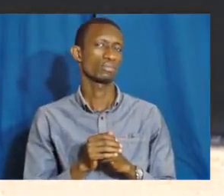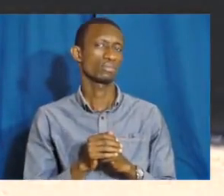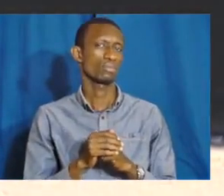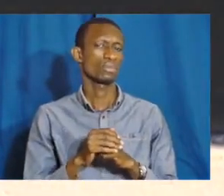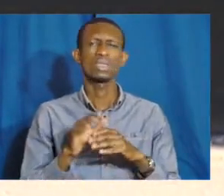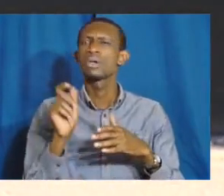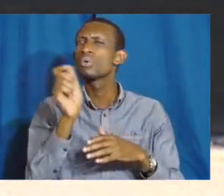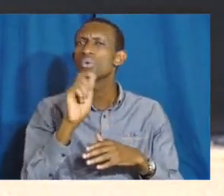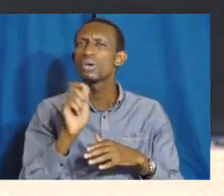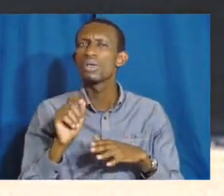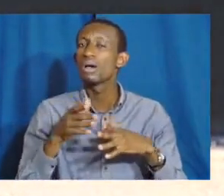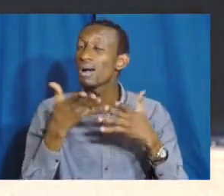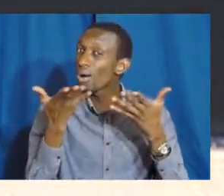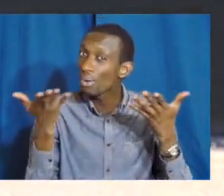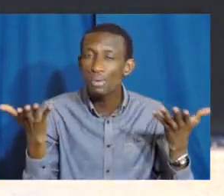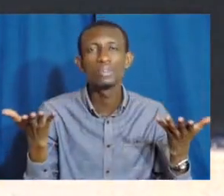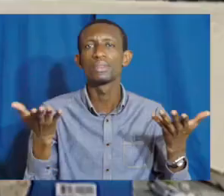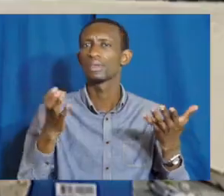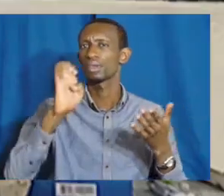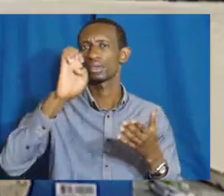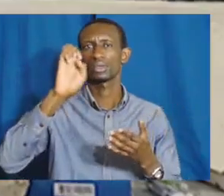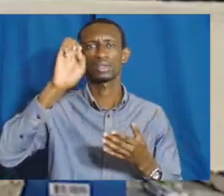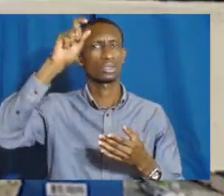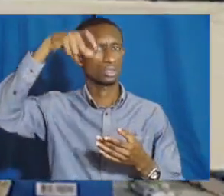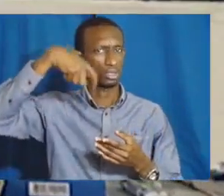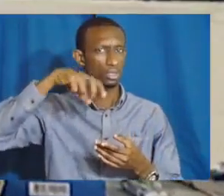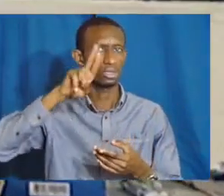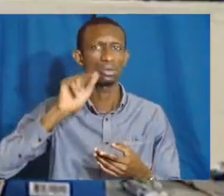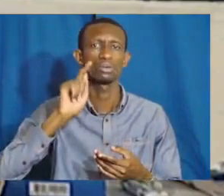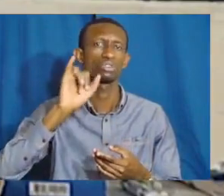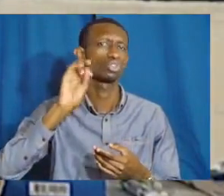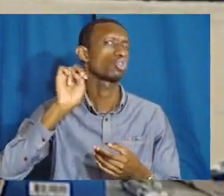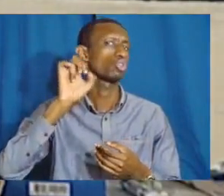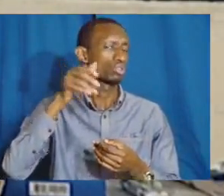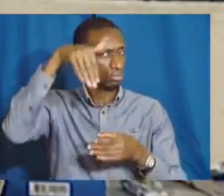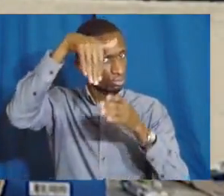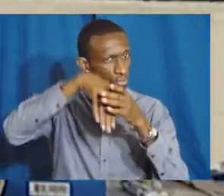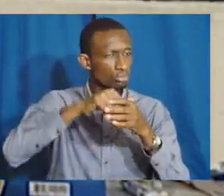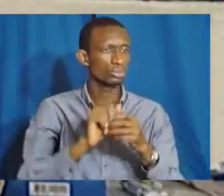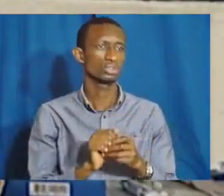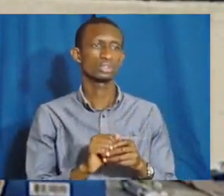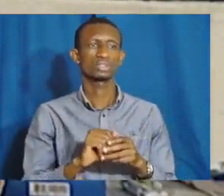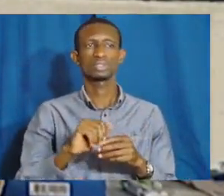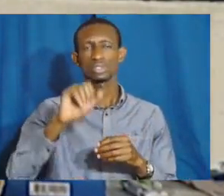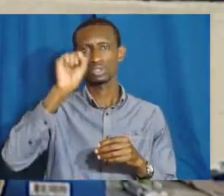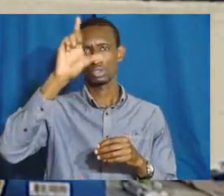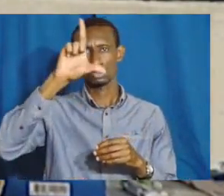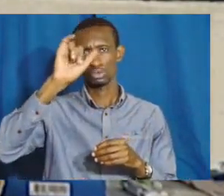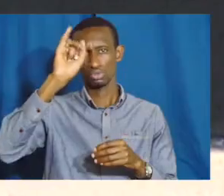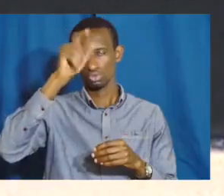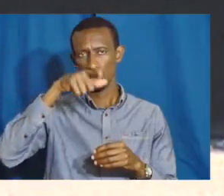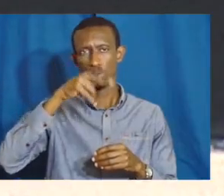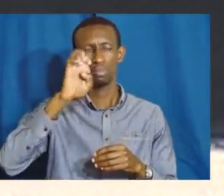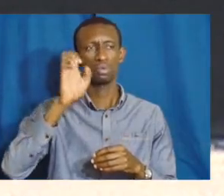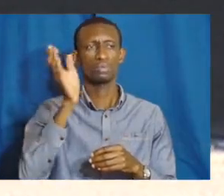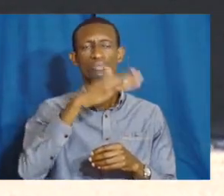How do we write equation in slope-intercept form? You are seeing there are 2 terms. We have slope